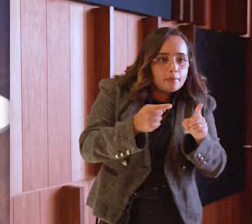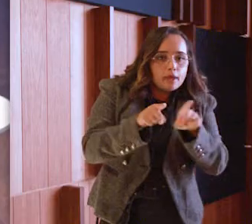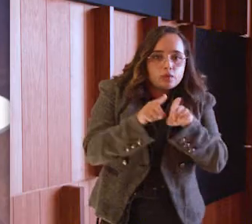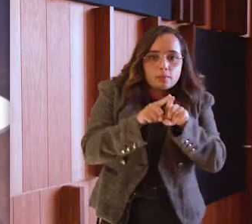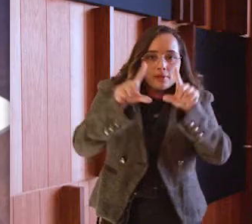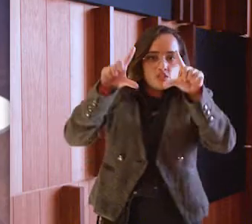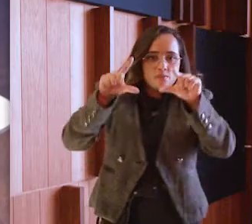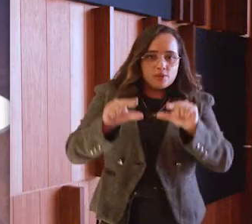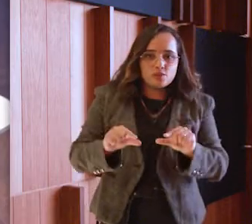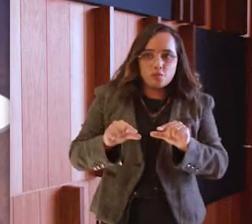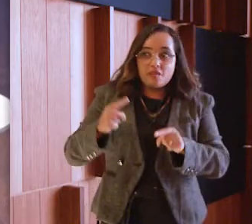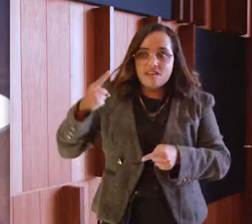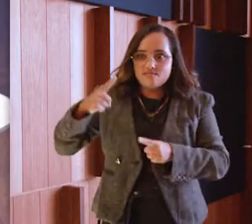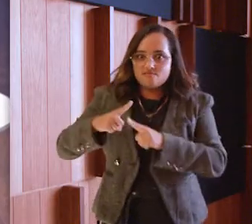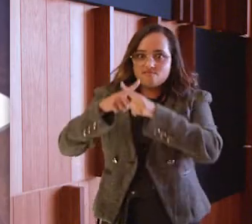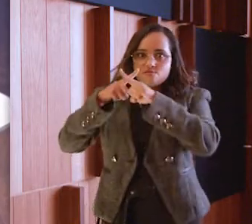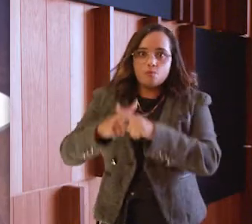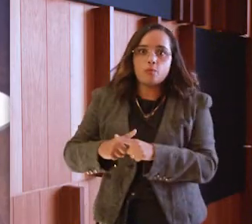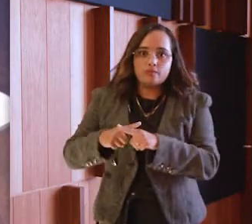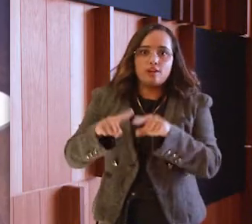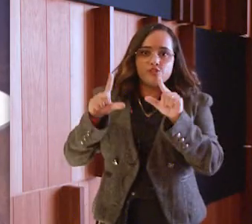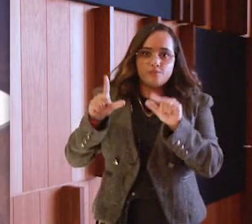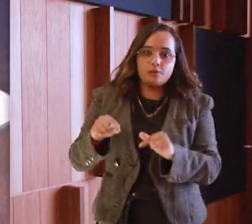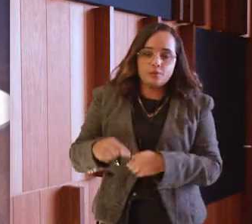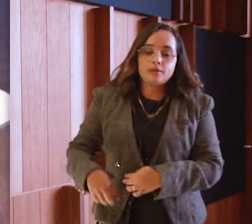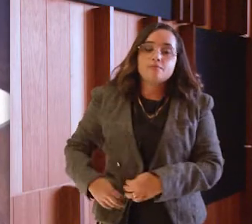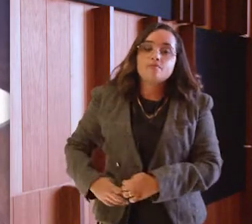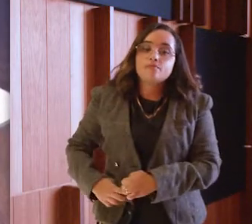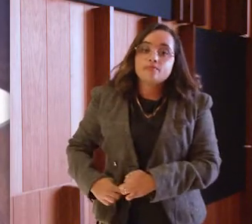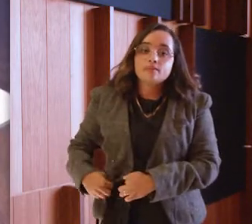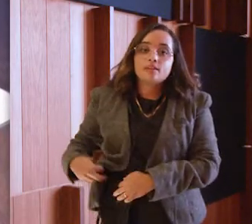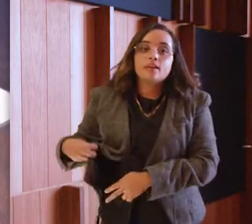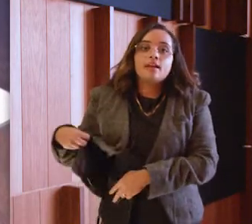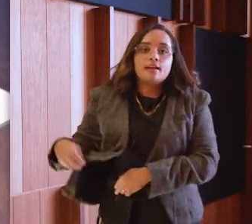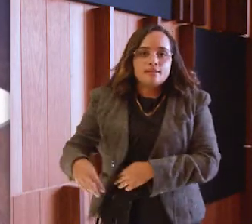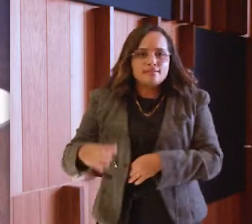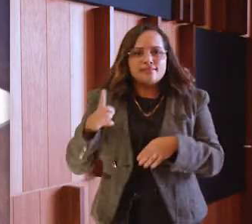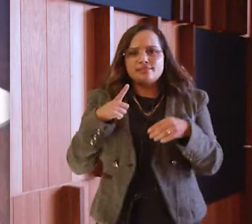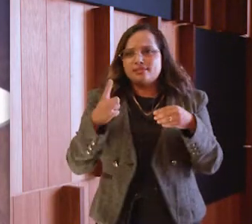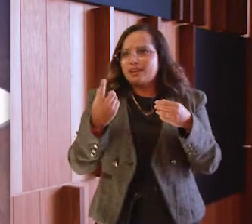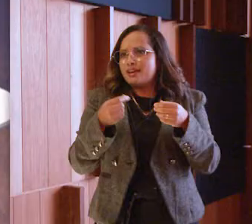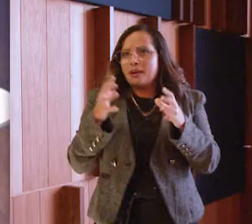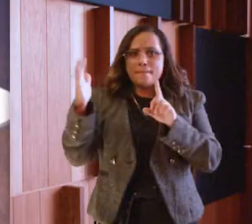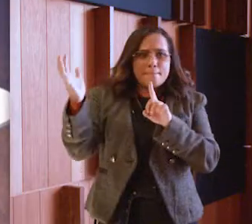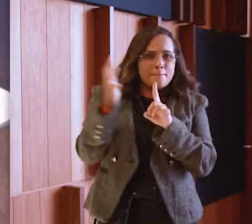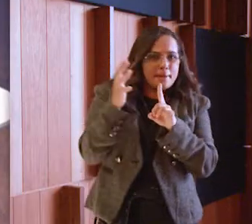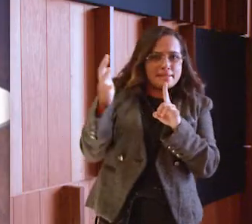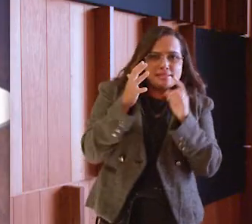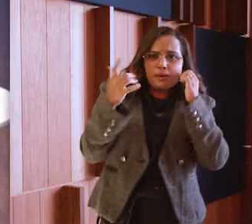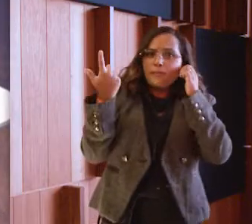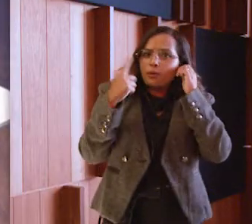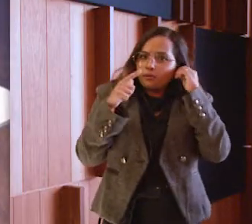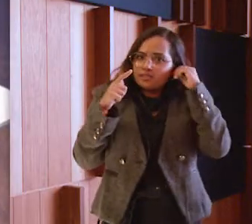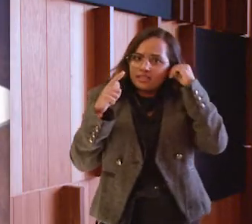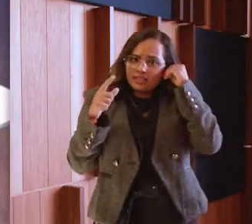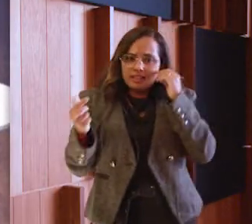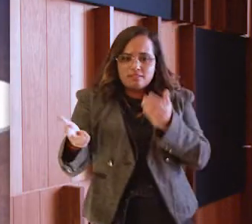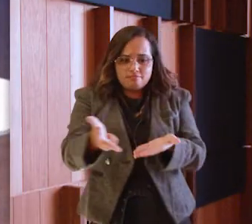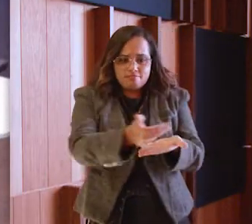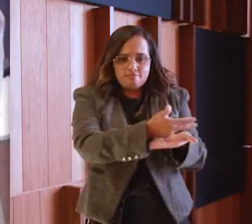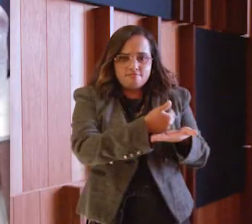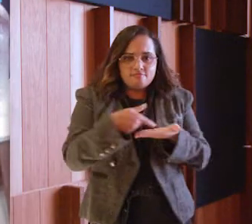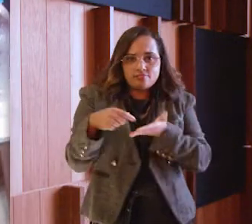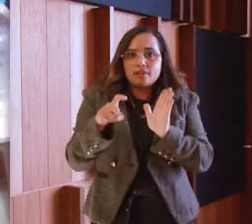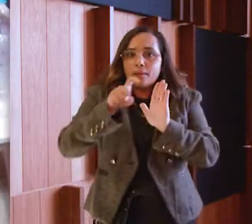to be tremendous amount of pressure to collect taxes. So dispute prevention is going to be a premium. And again, at PwC, we've developed